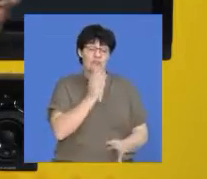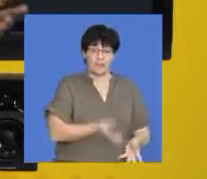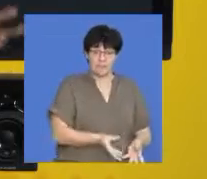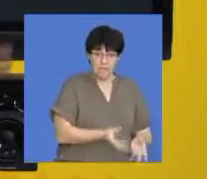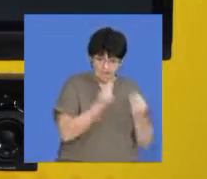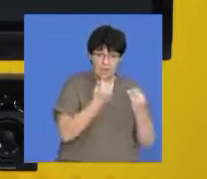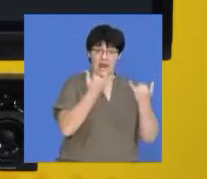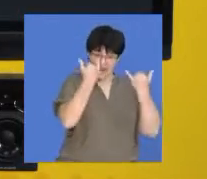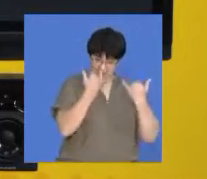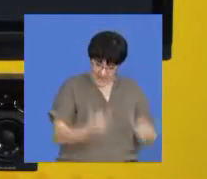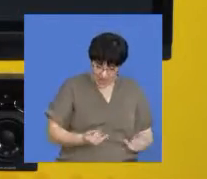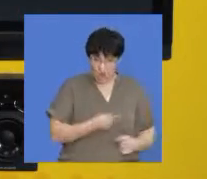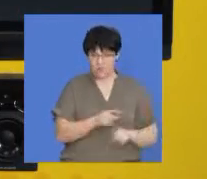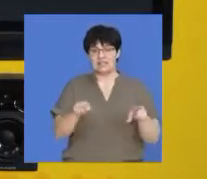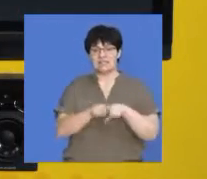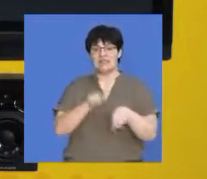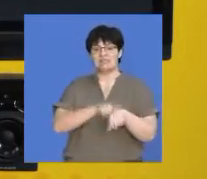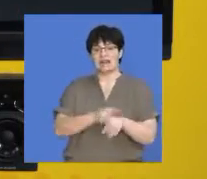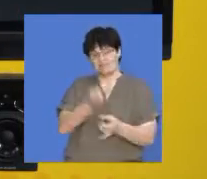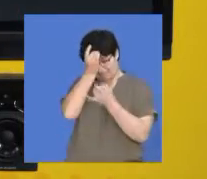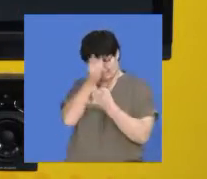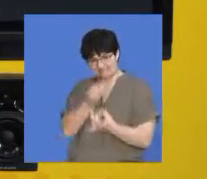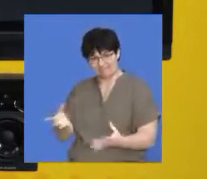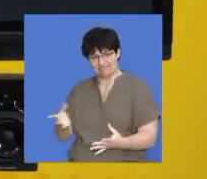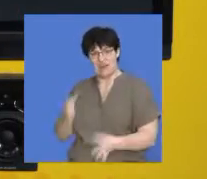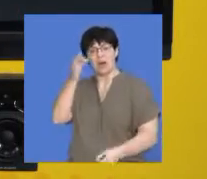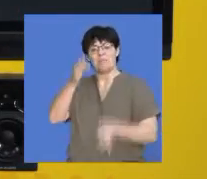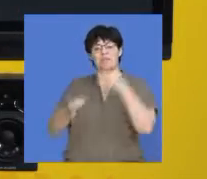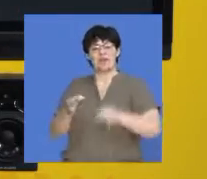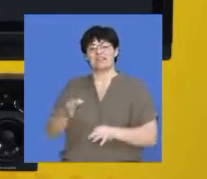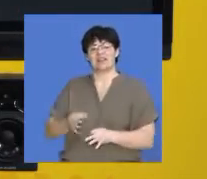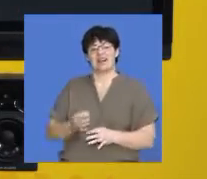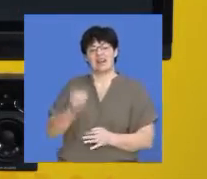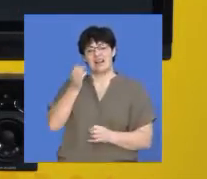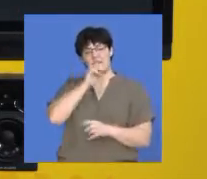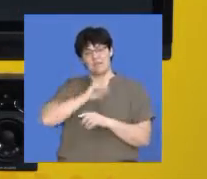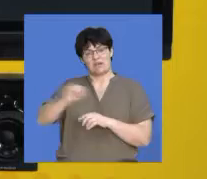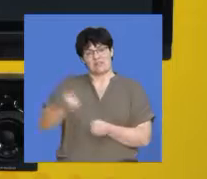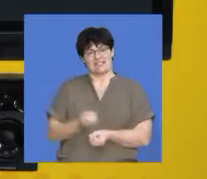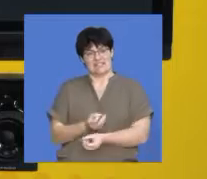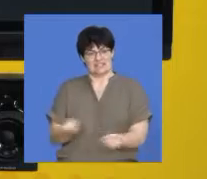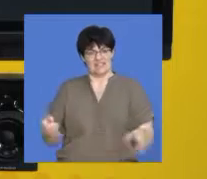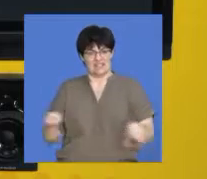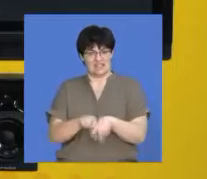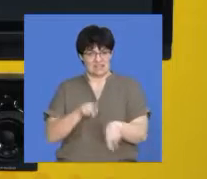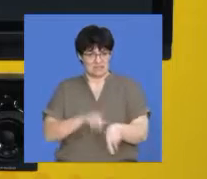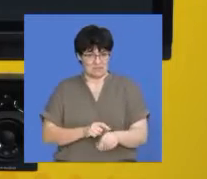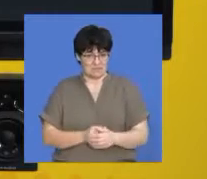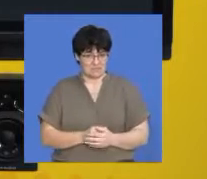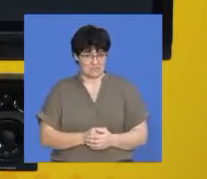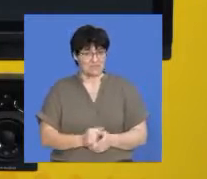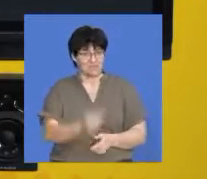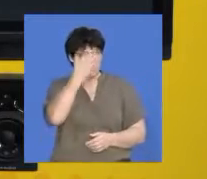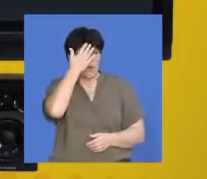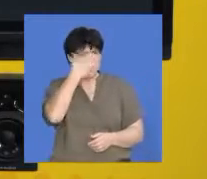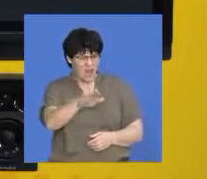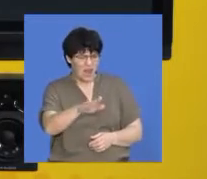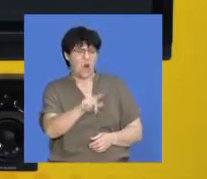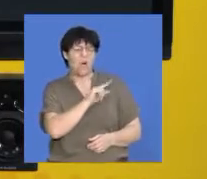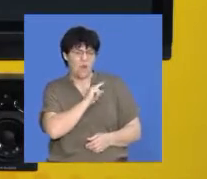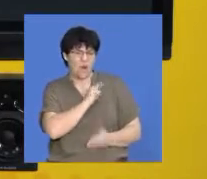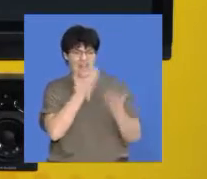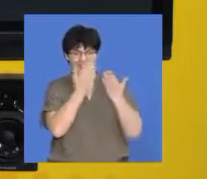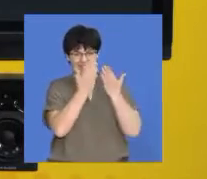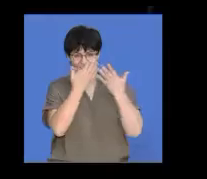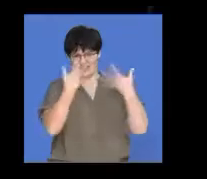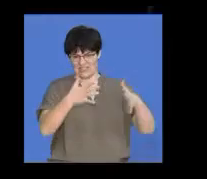able to also send their political message to the people. Okay, you will already know that from having